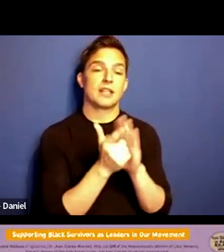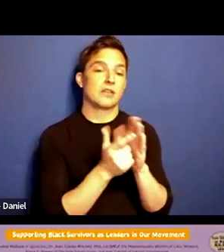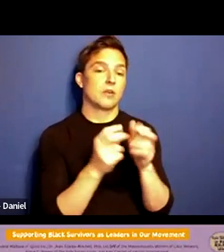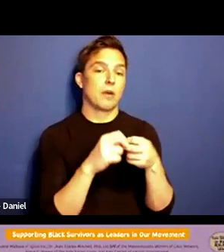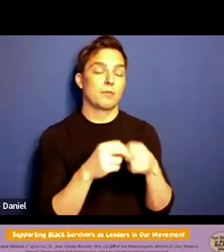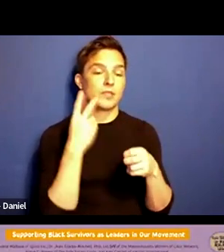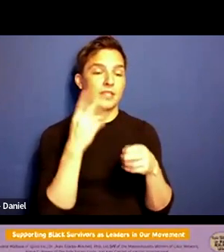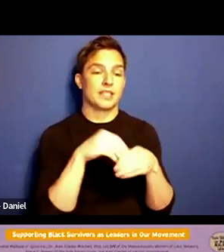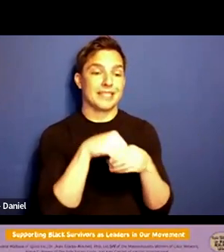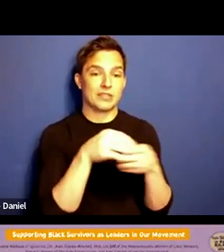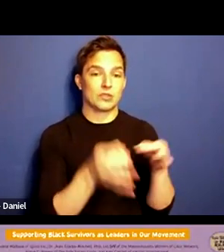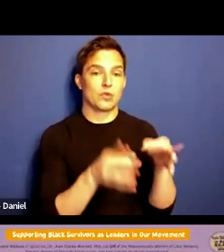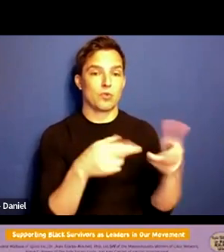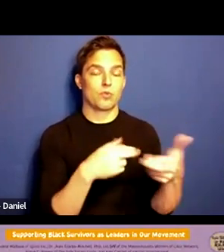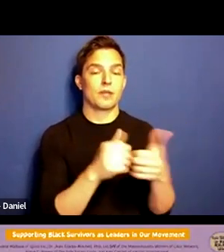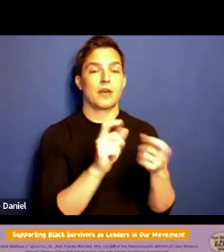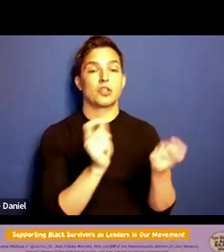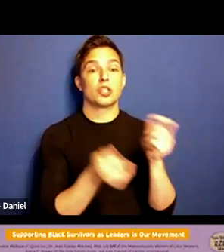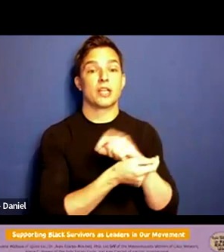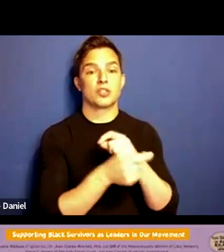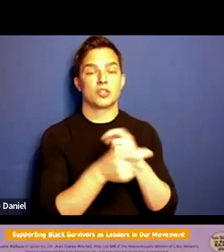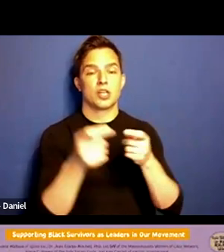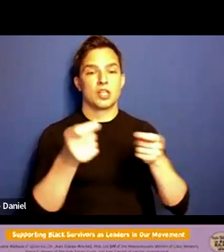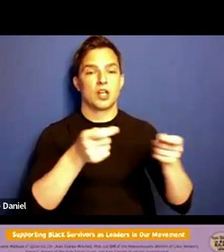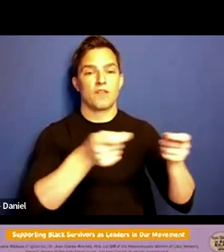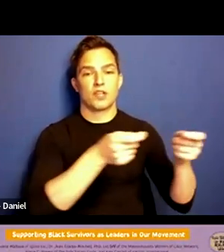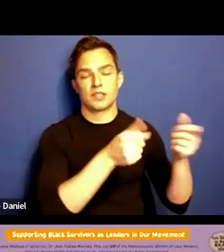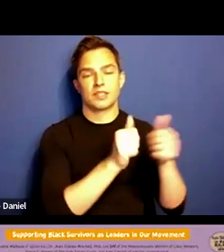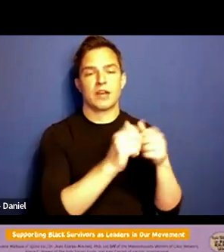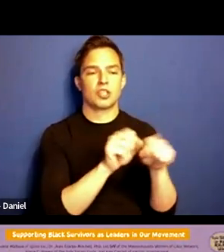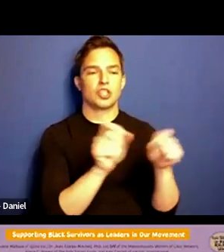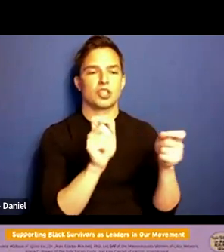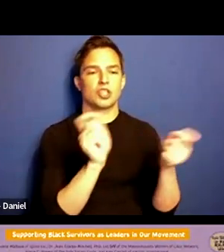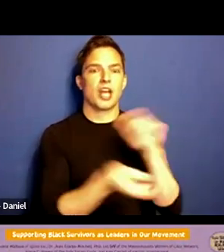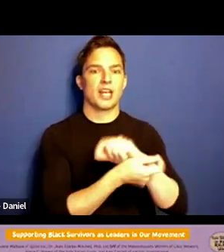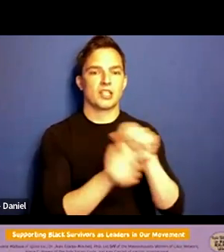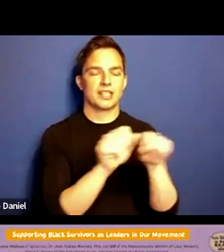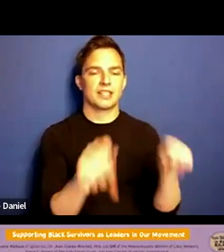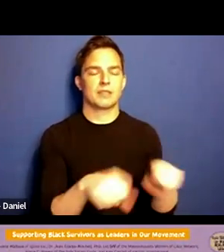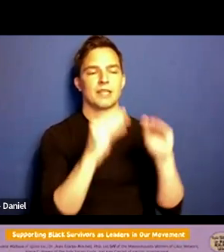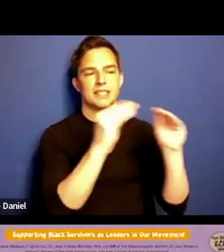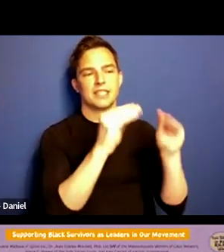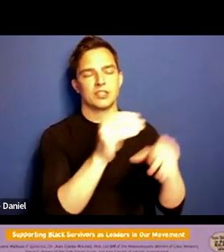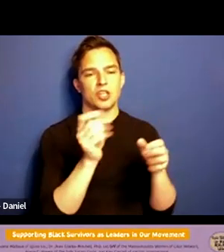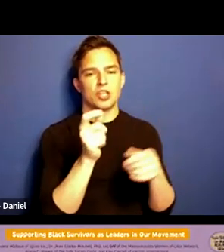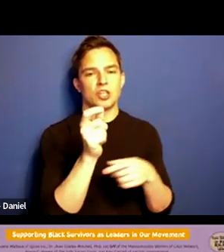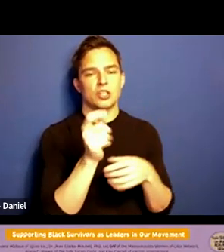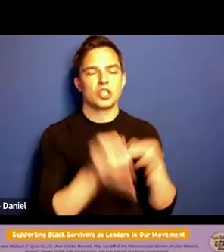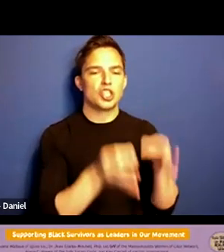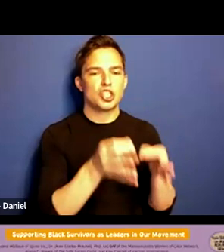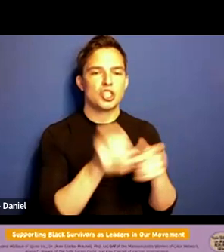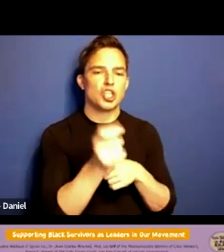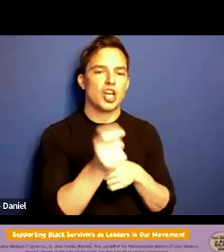the courtroom, and how they could change governance, and how they could change the system in terms of training judges and training